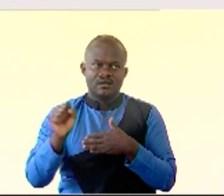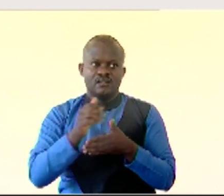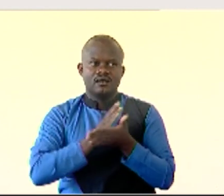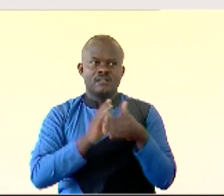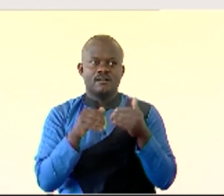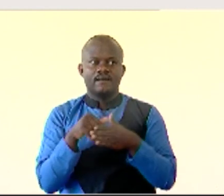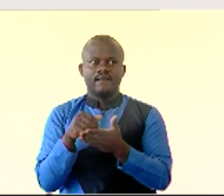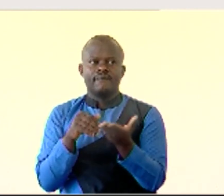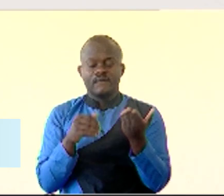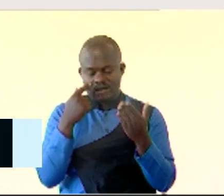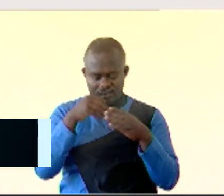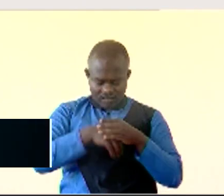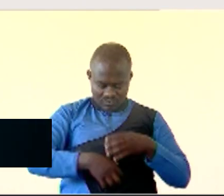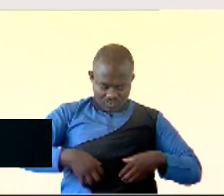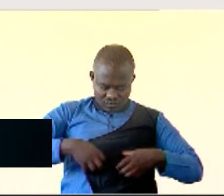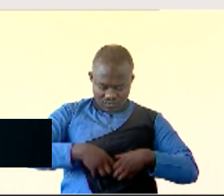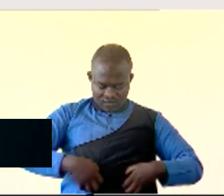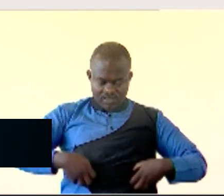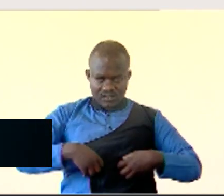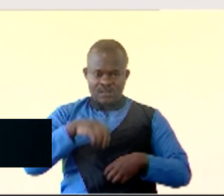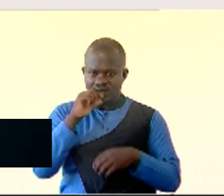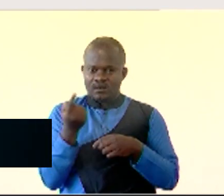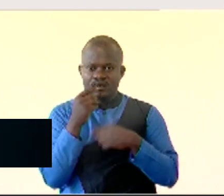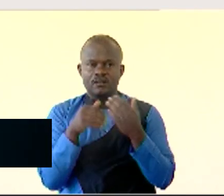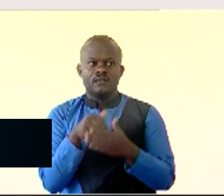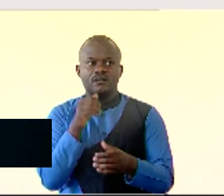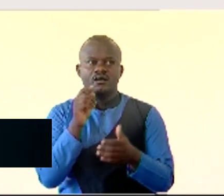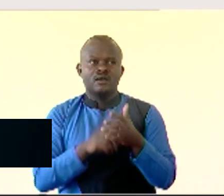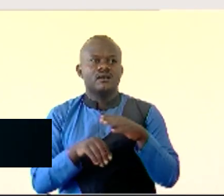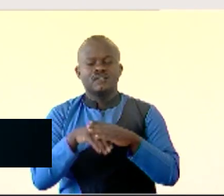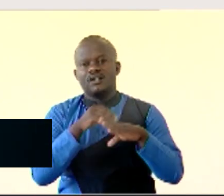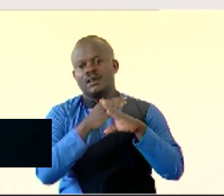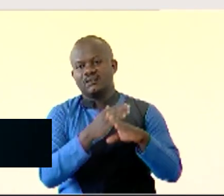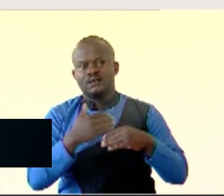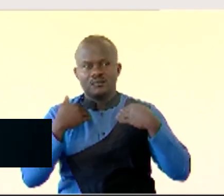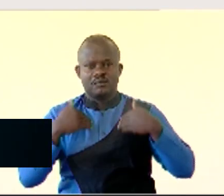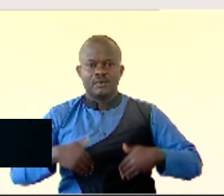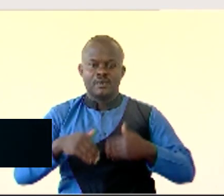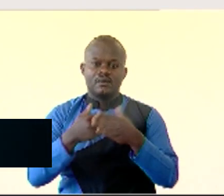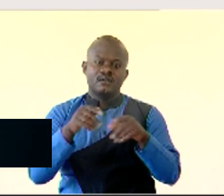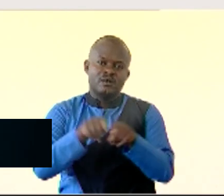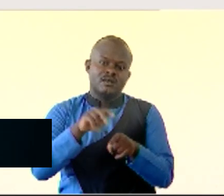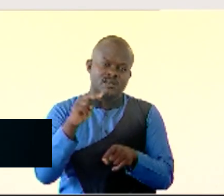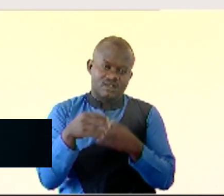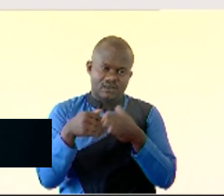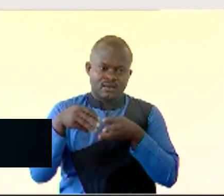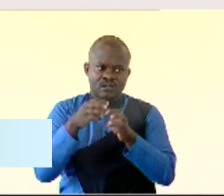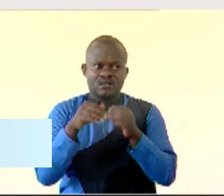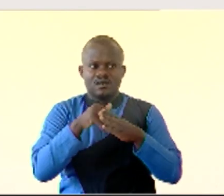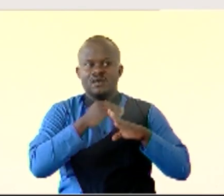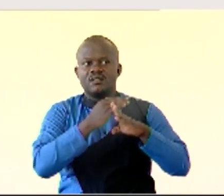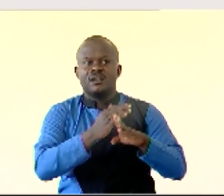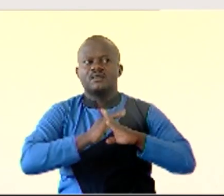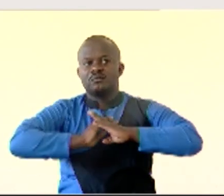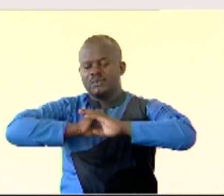acid that are found in our stomach. Not only that, there's also what we call antibodies. These are also the second line of defense that protects our